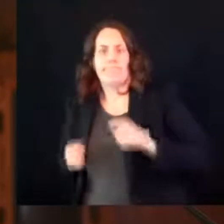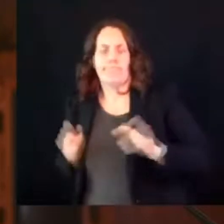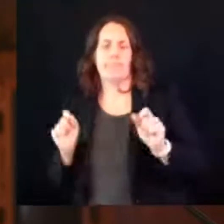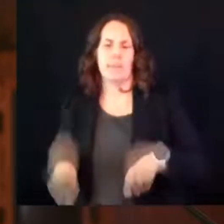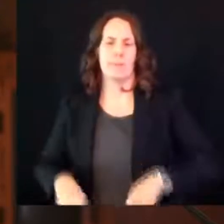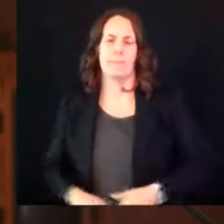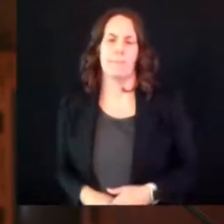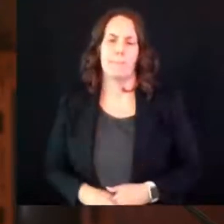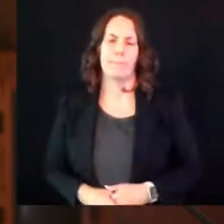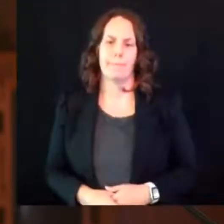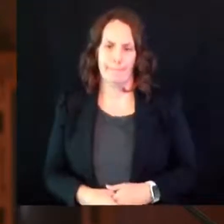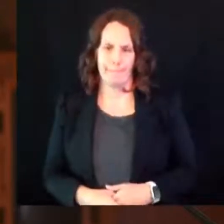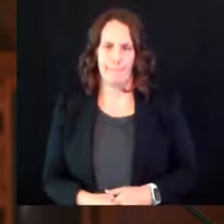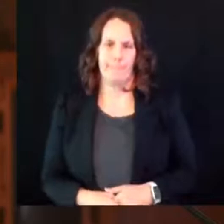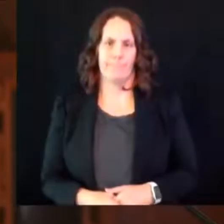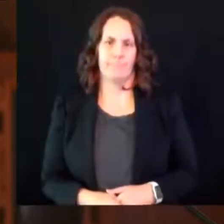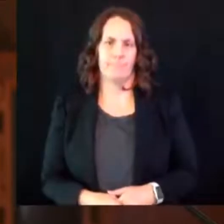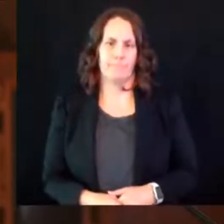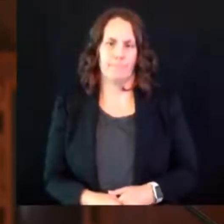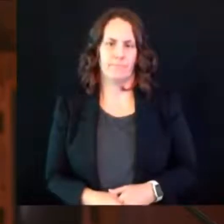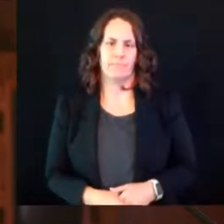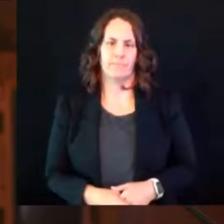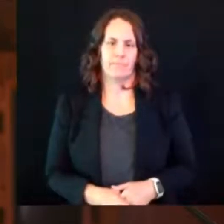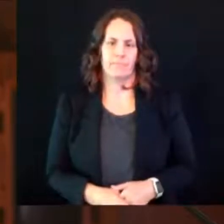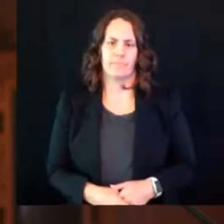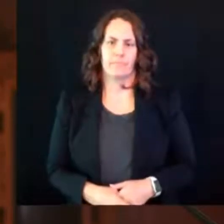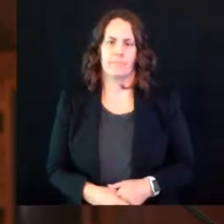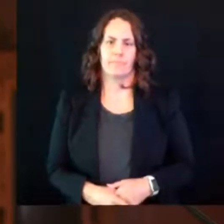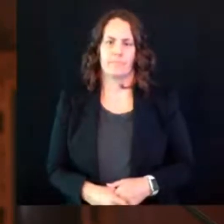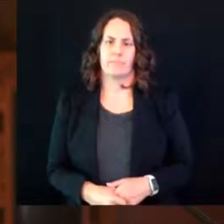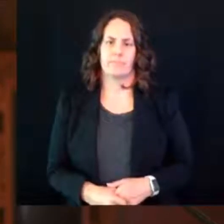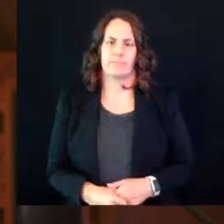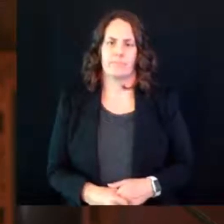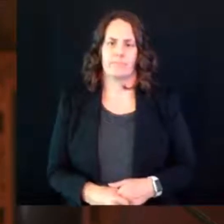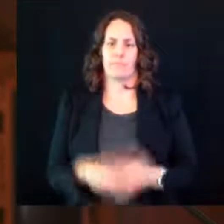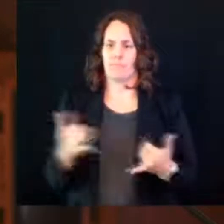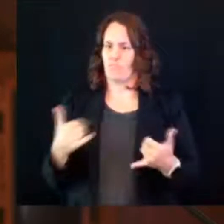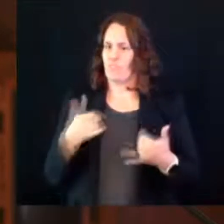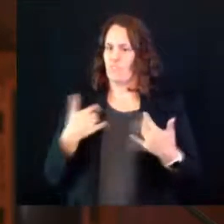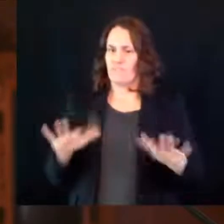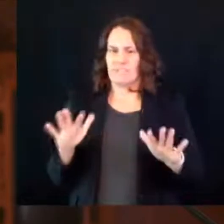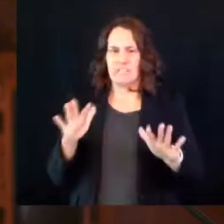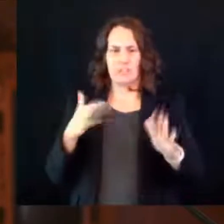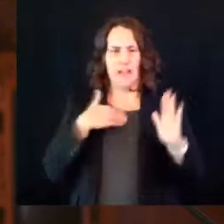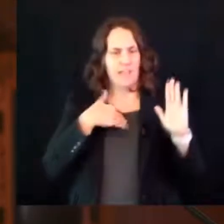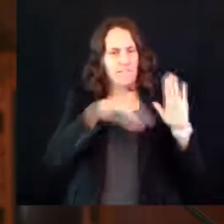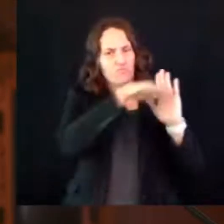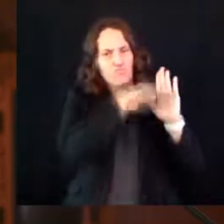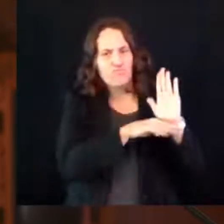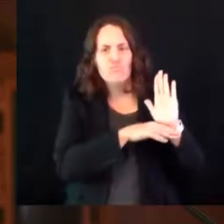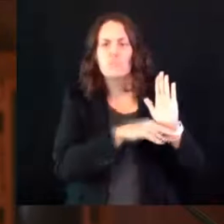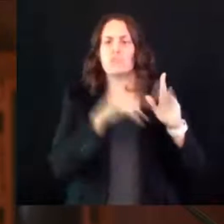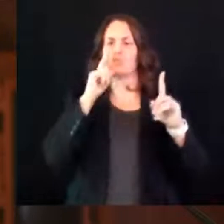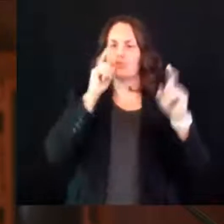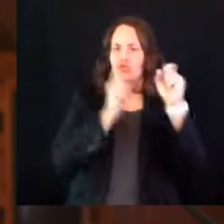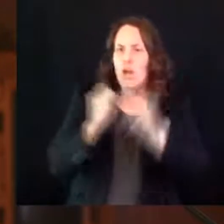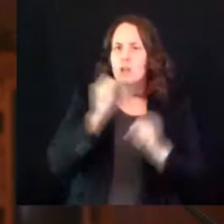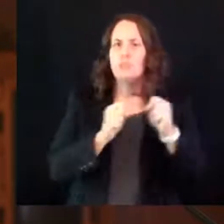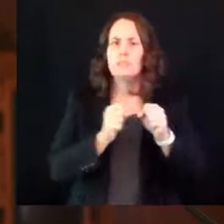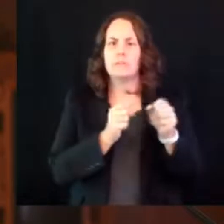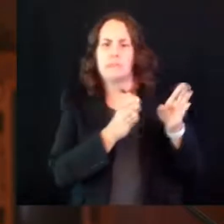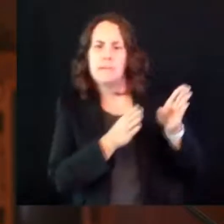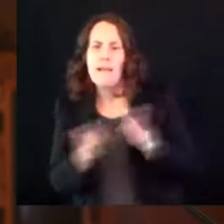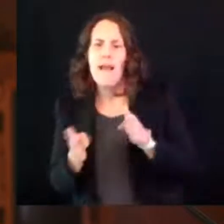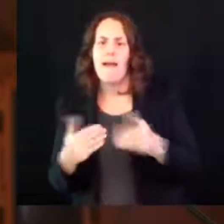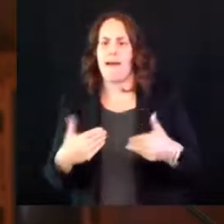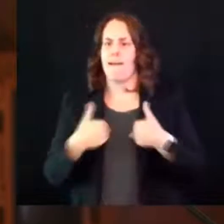to isolate and quarantine. So there are some strategies that people can employ to help reduce the burden, but we absolutely